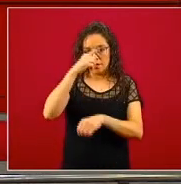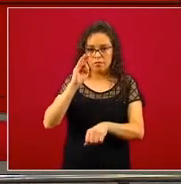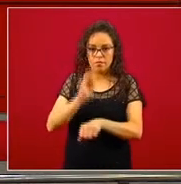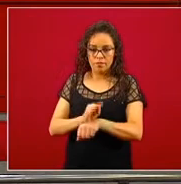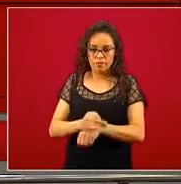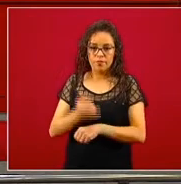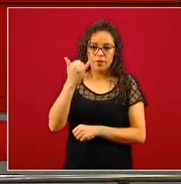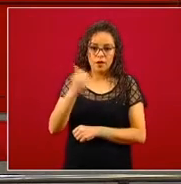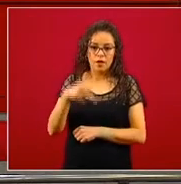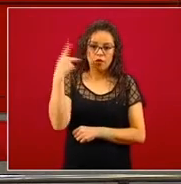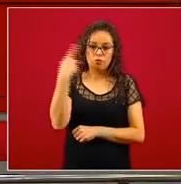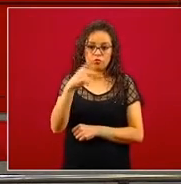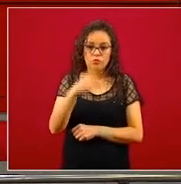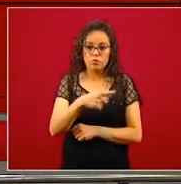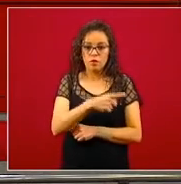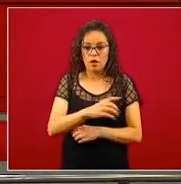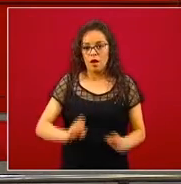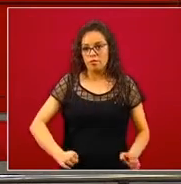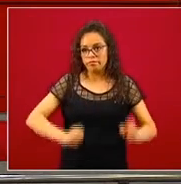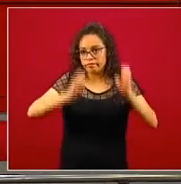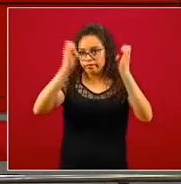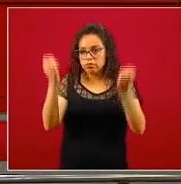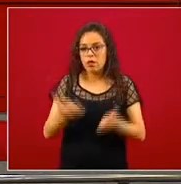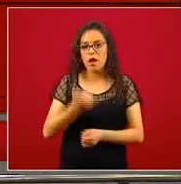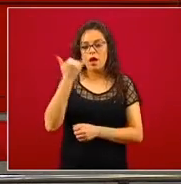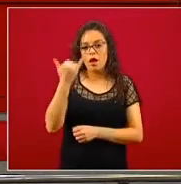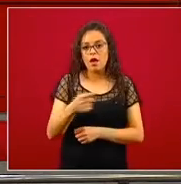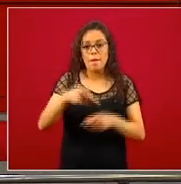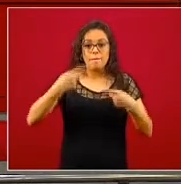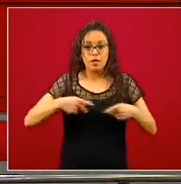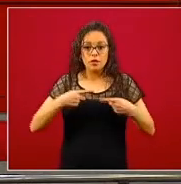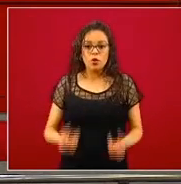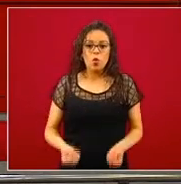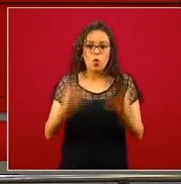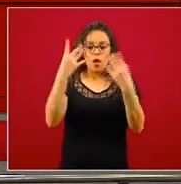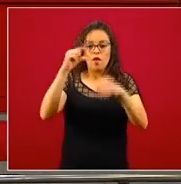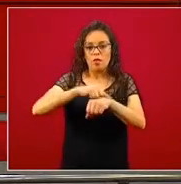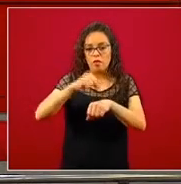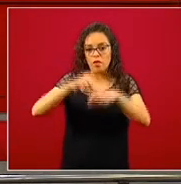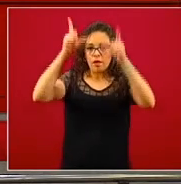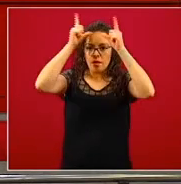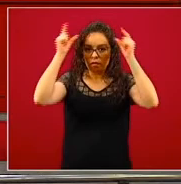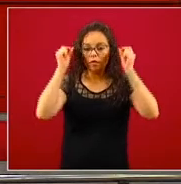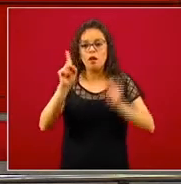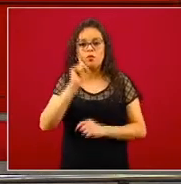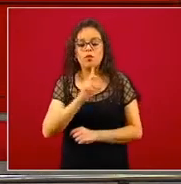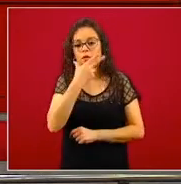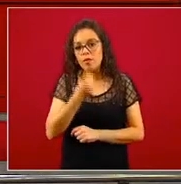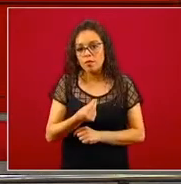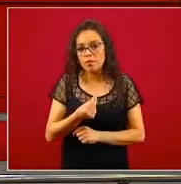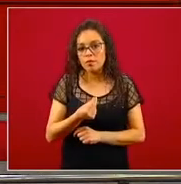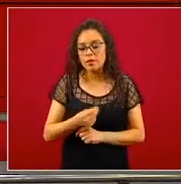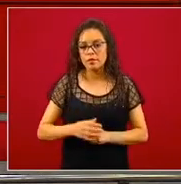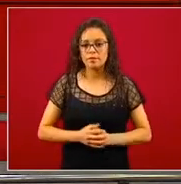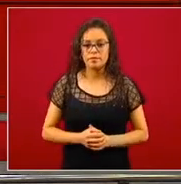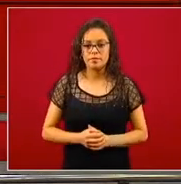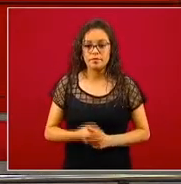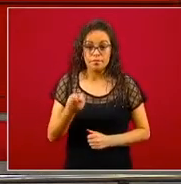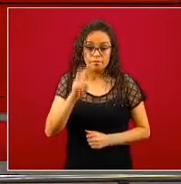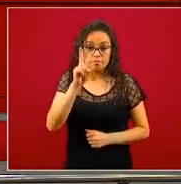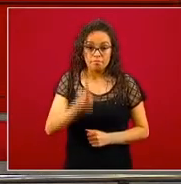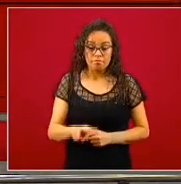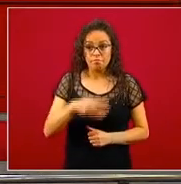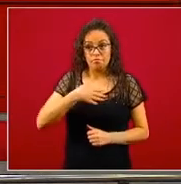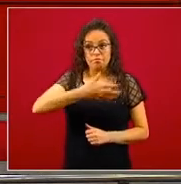information is that this has been distributed in the system. Venados pertains to the hospitals of the